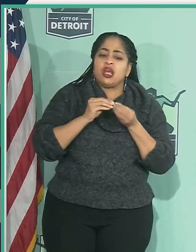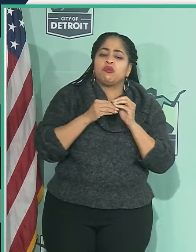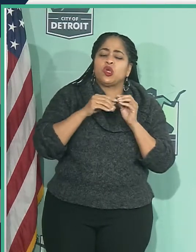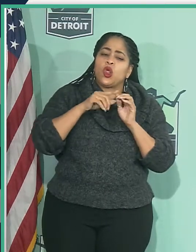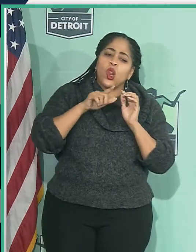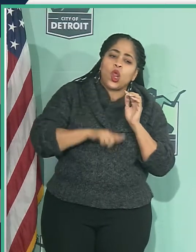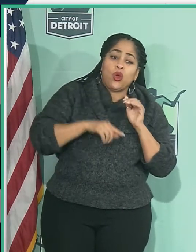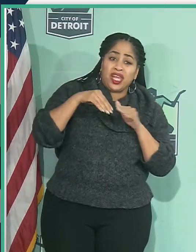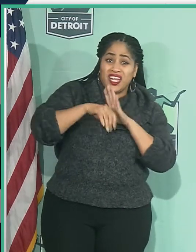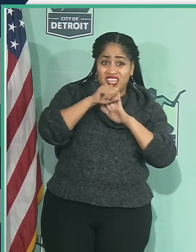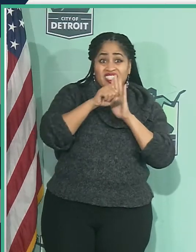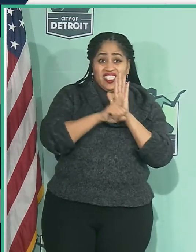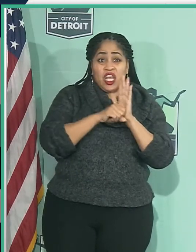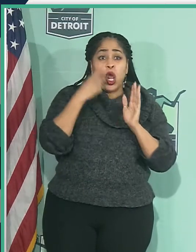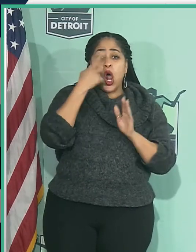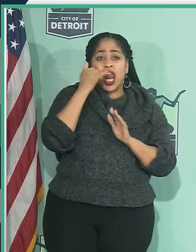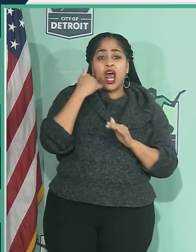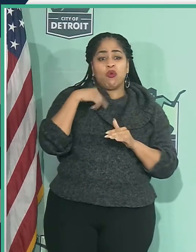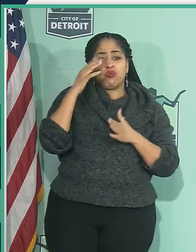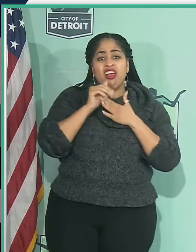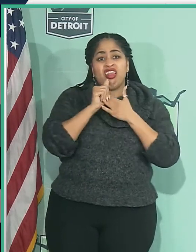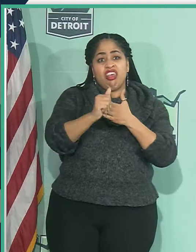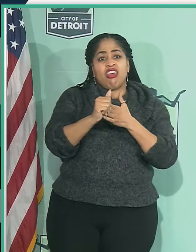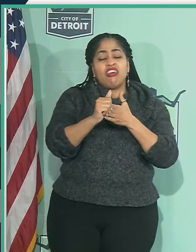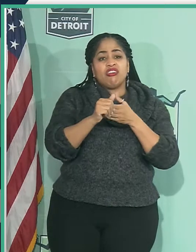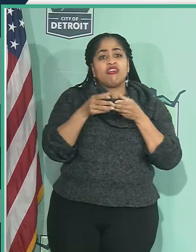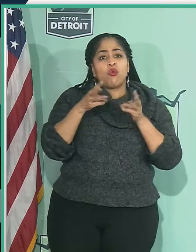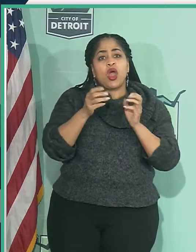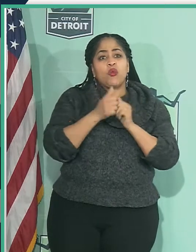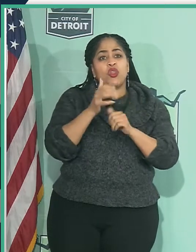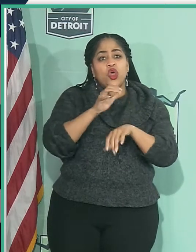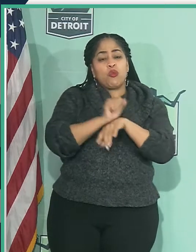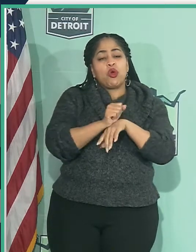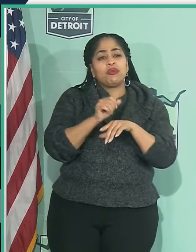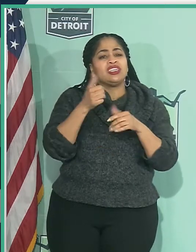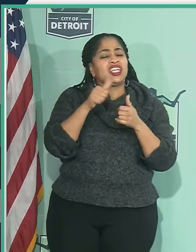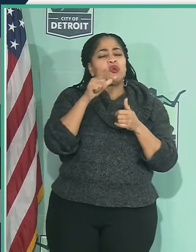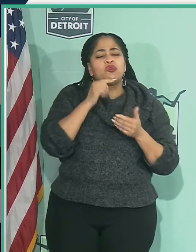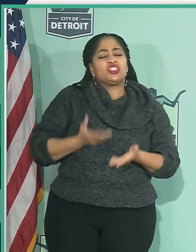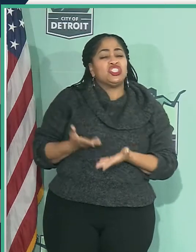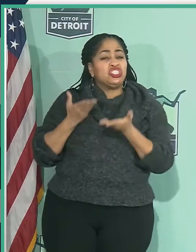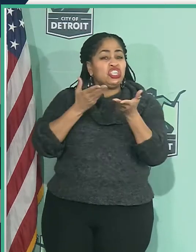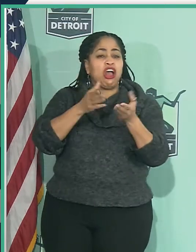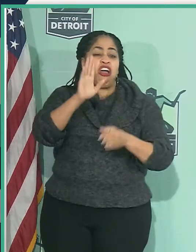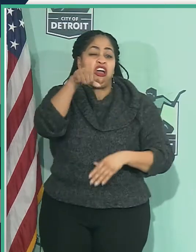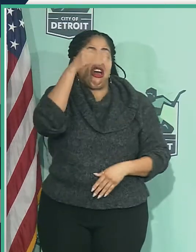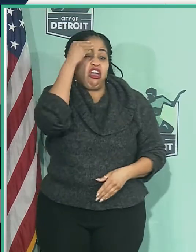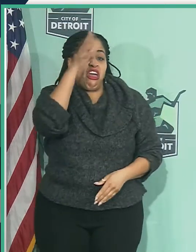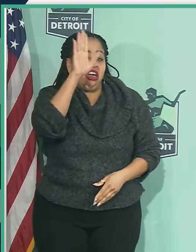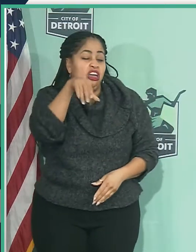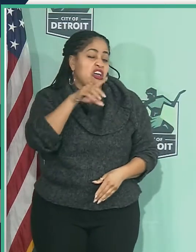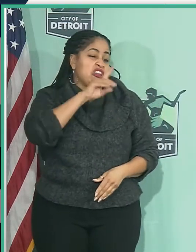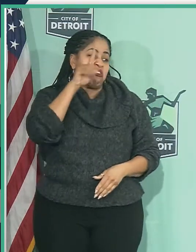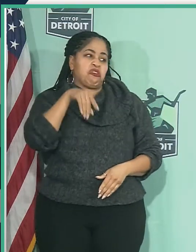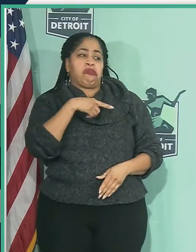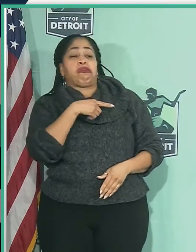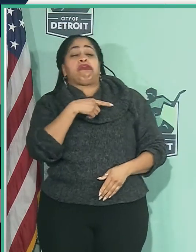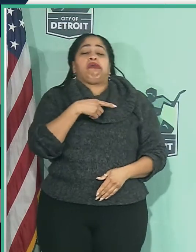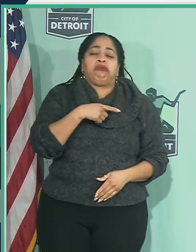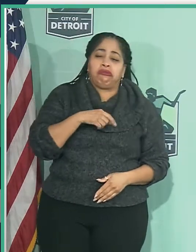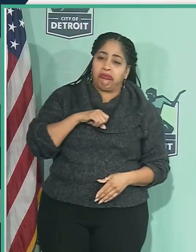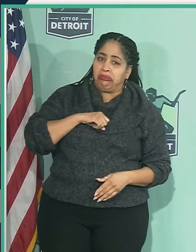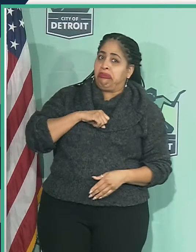it's going to be clear we're going to lead the way on appointments. But anybody who suggested that Detroiters were not going